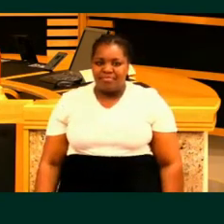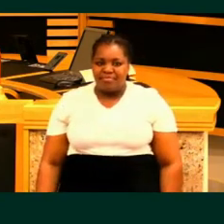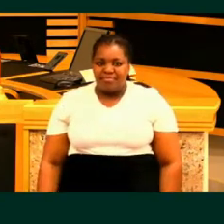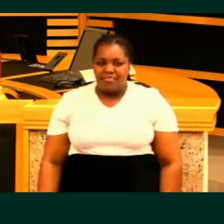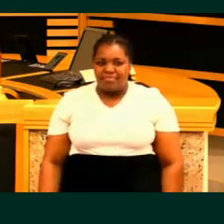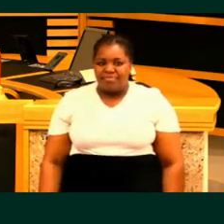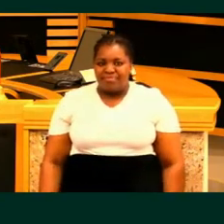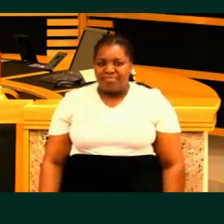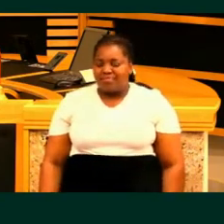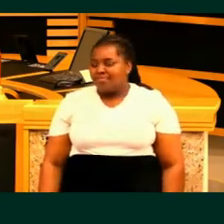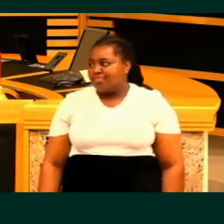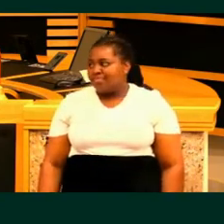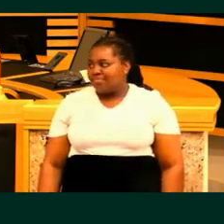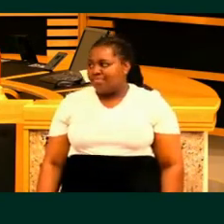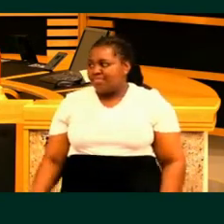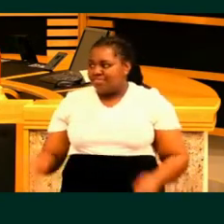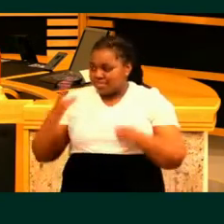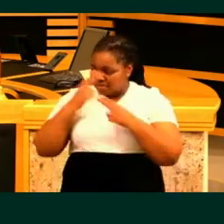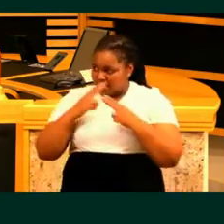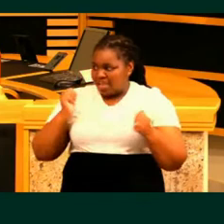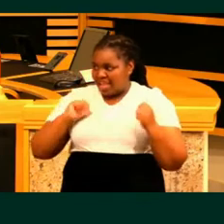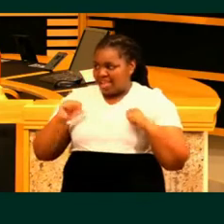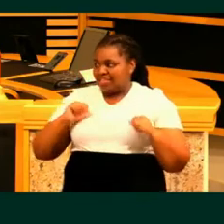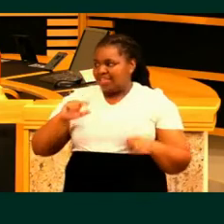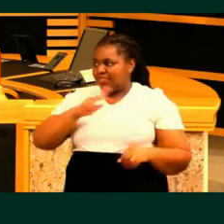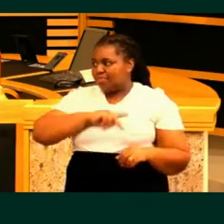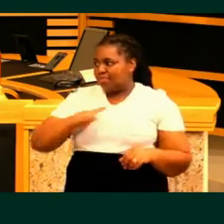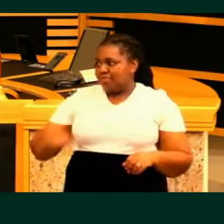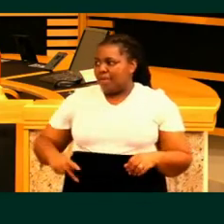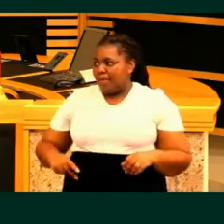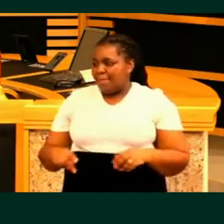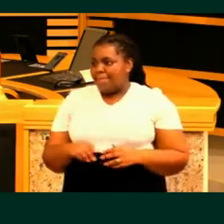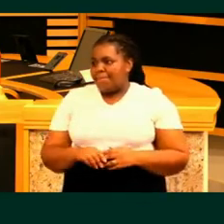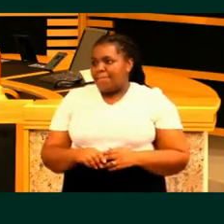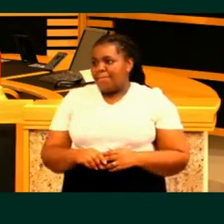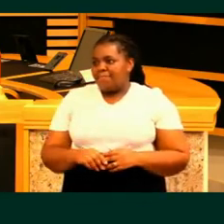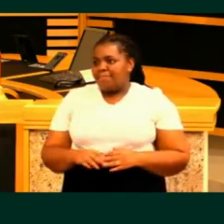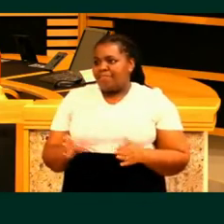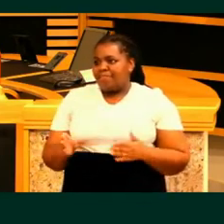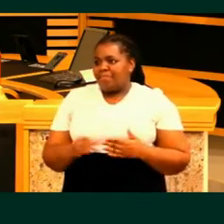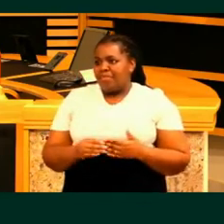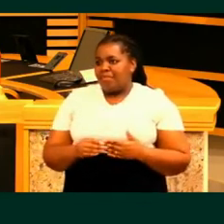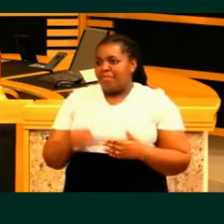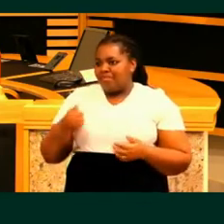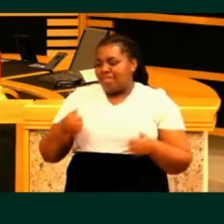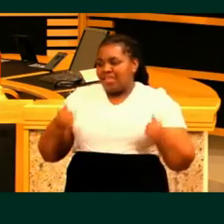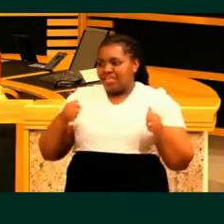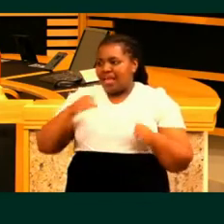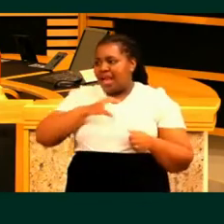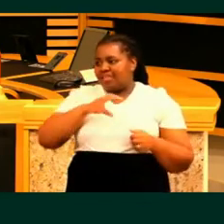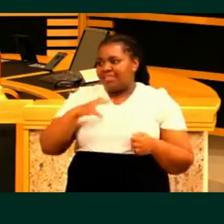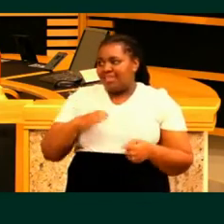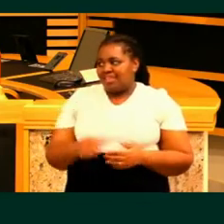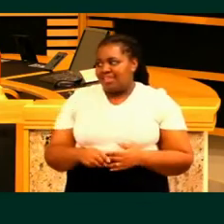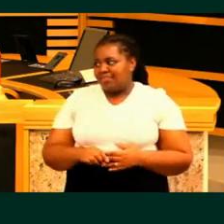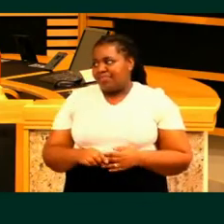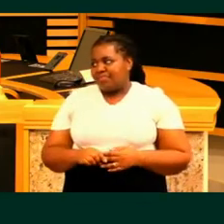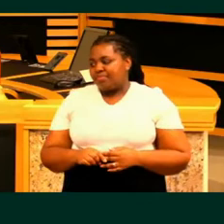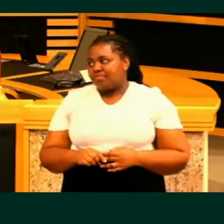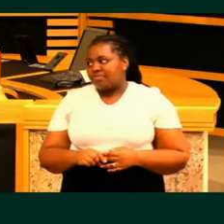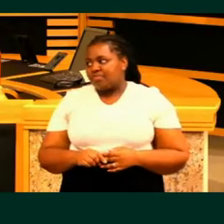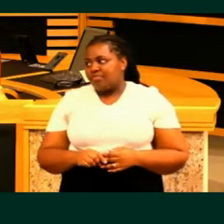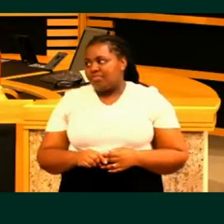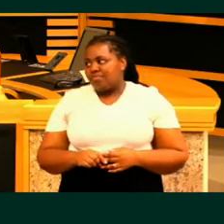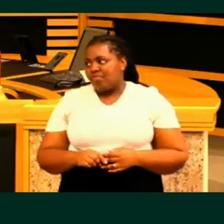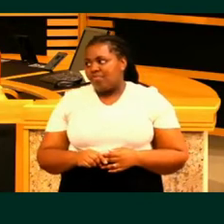speaker honorable acting Premier members of the executive council